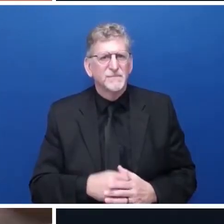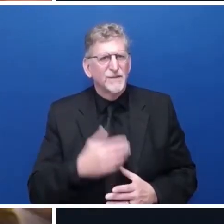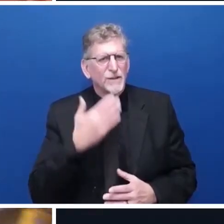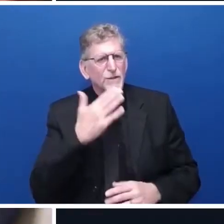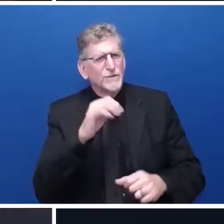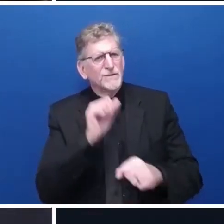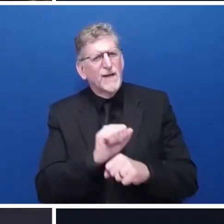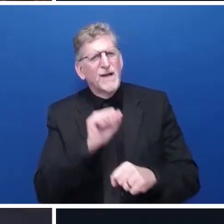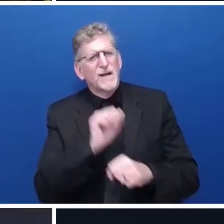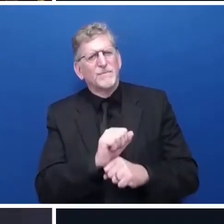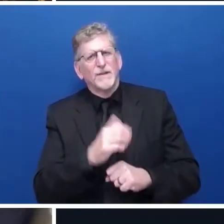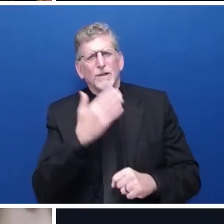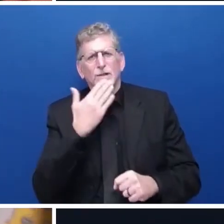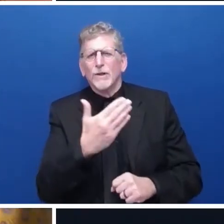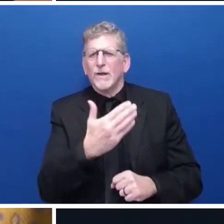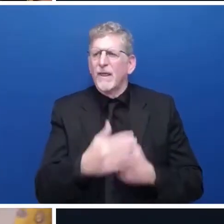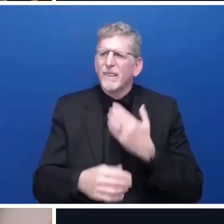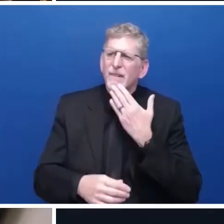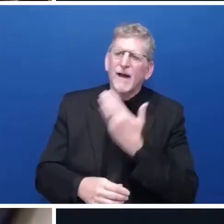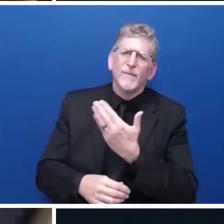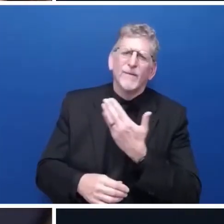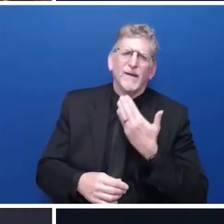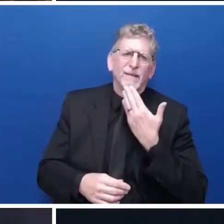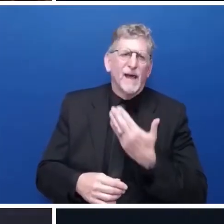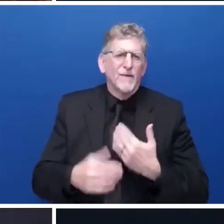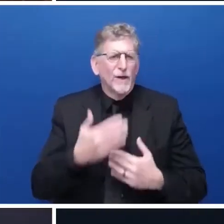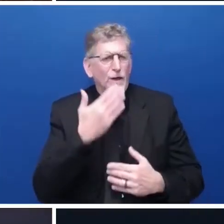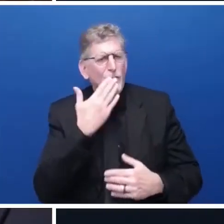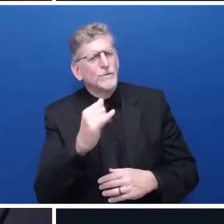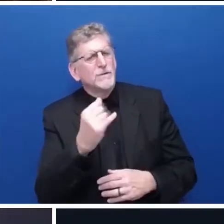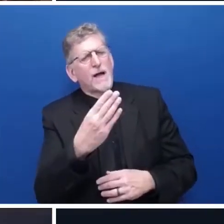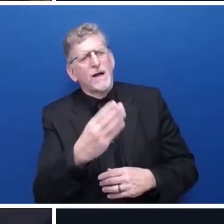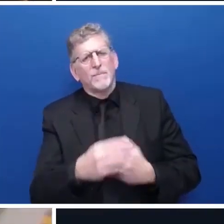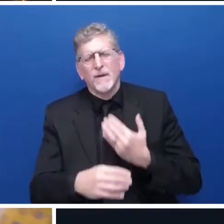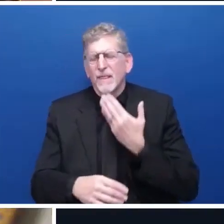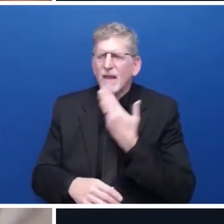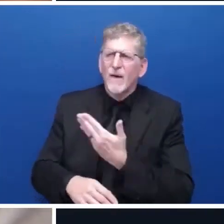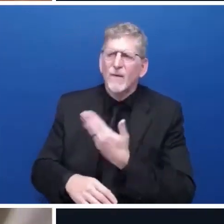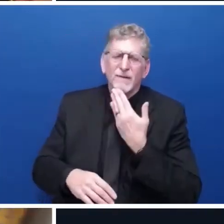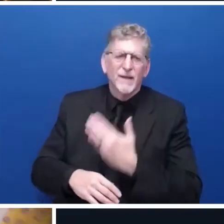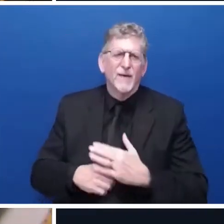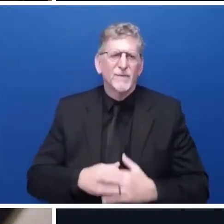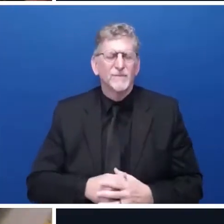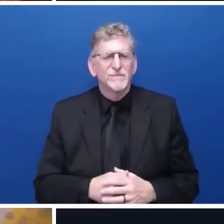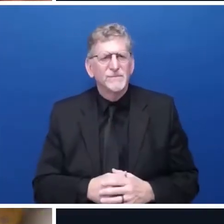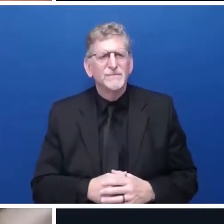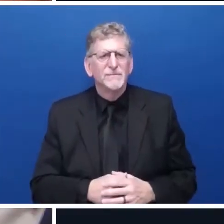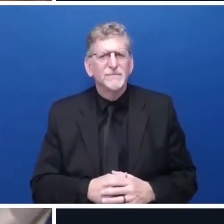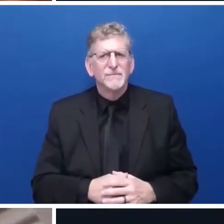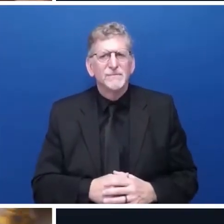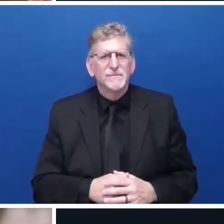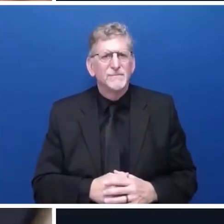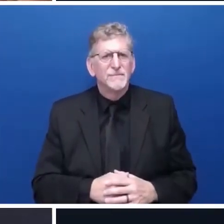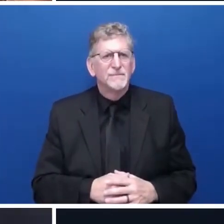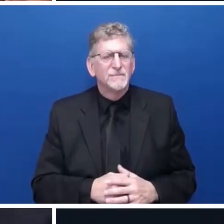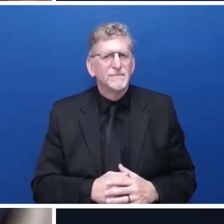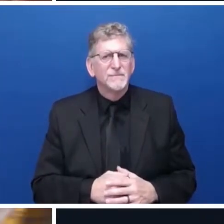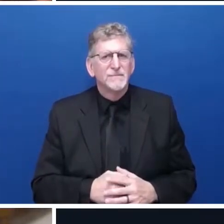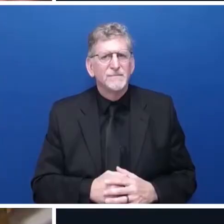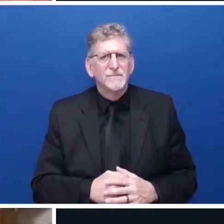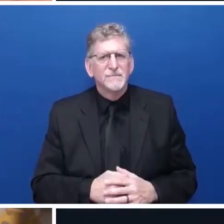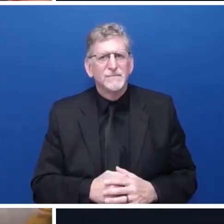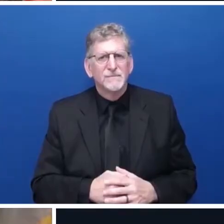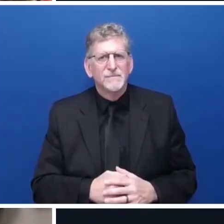bless you. Great job, Mr. President. Good Thank you. Excellent speech, Mr. President. I mean,